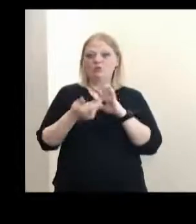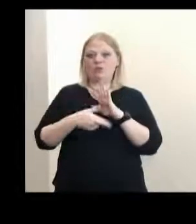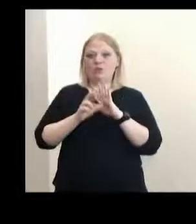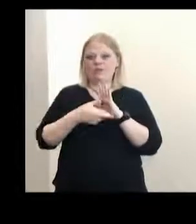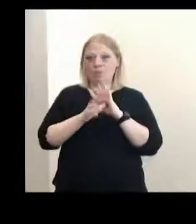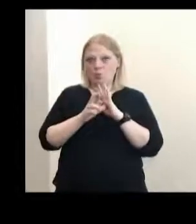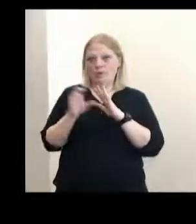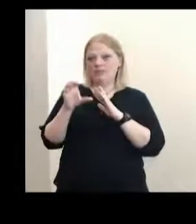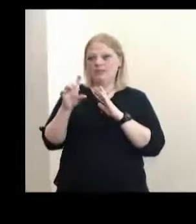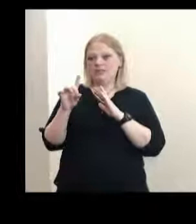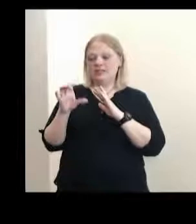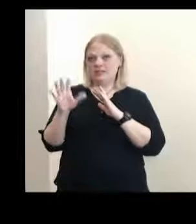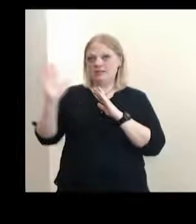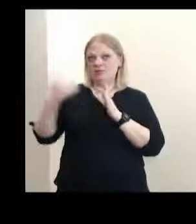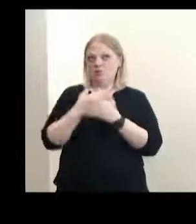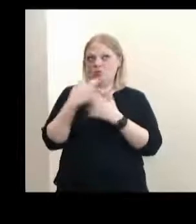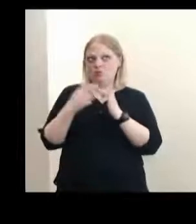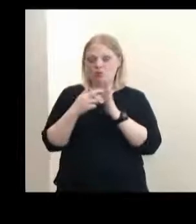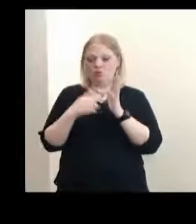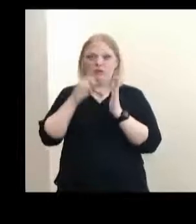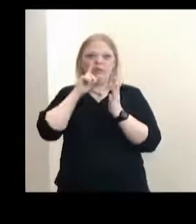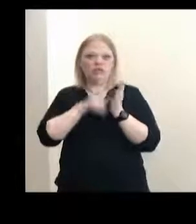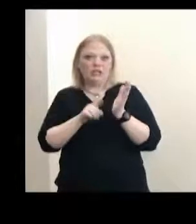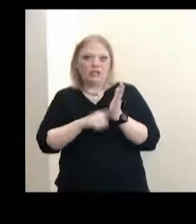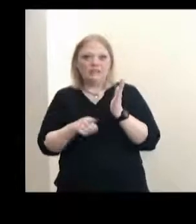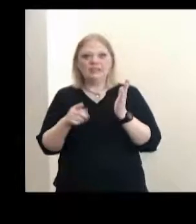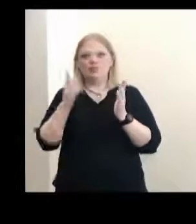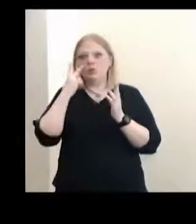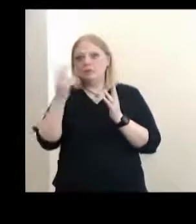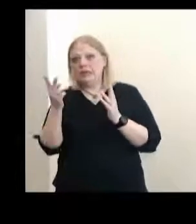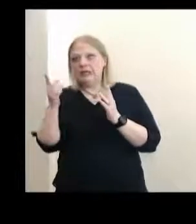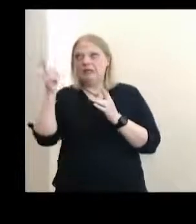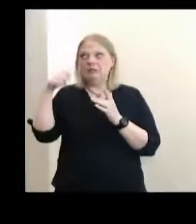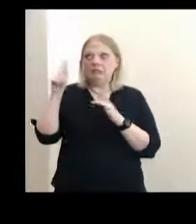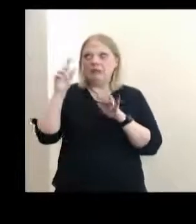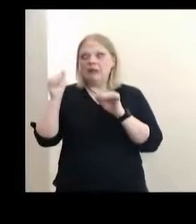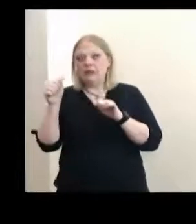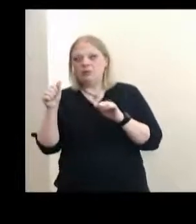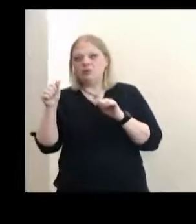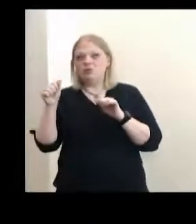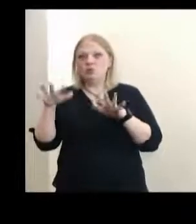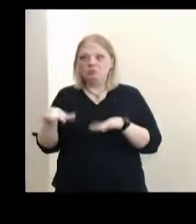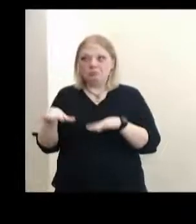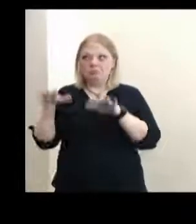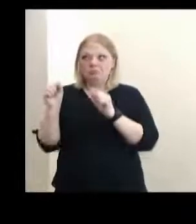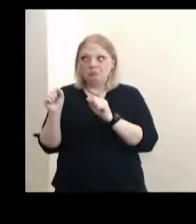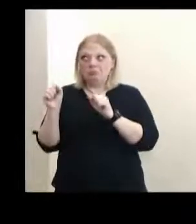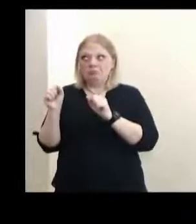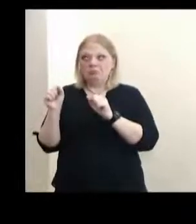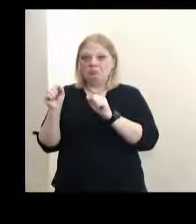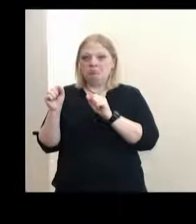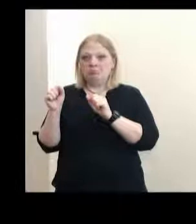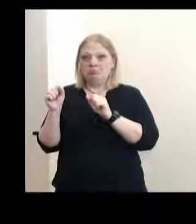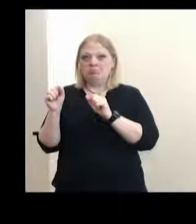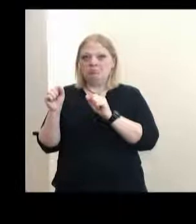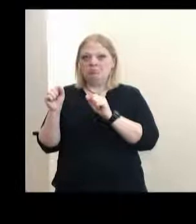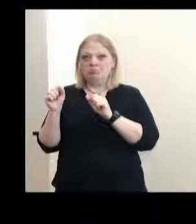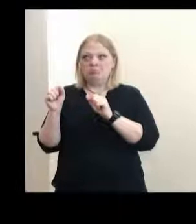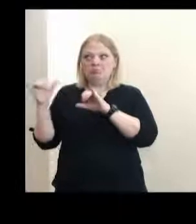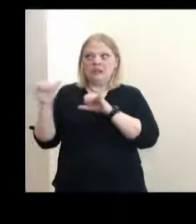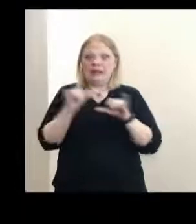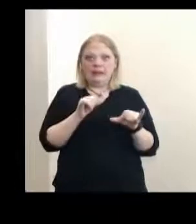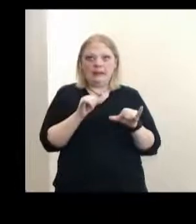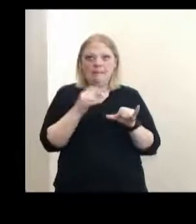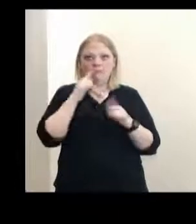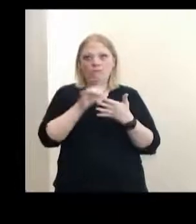new guidance, and they're looking at it and see what they are going to be able to adopt to recommend for New York State schools.